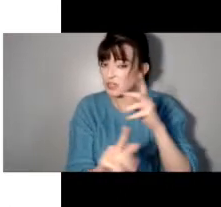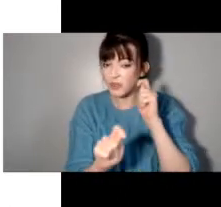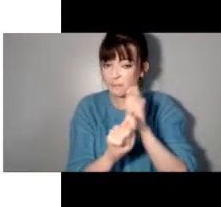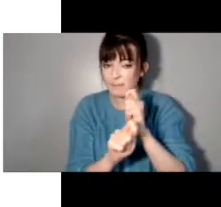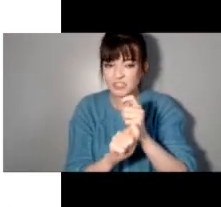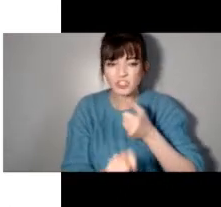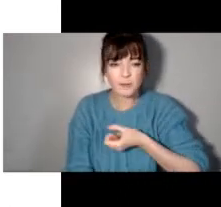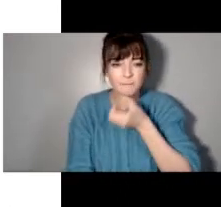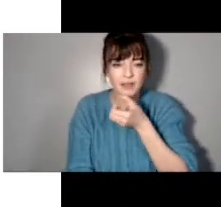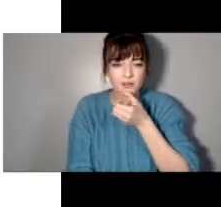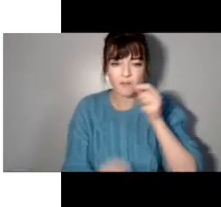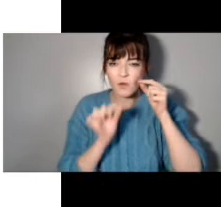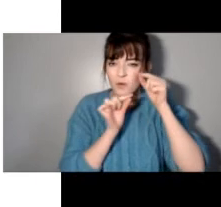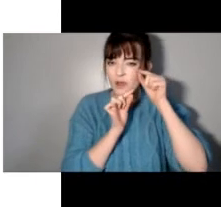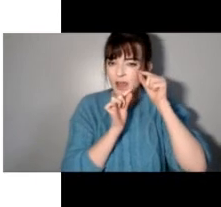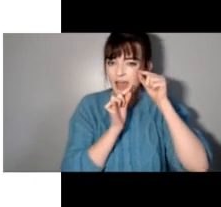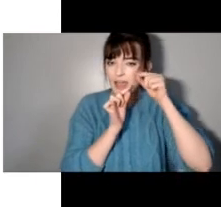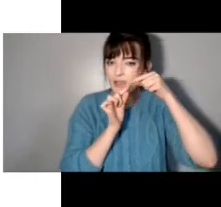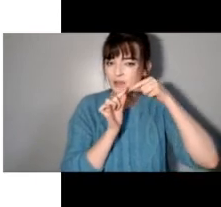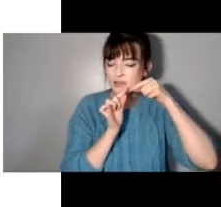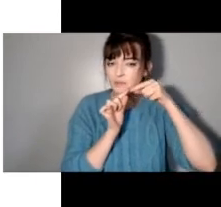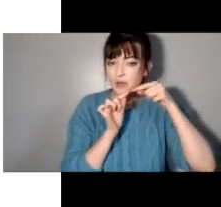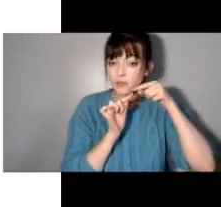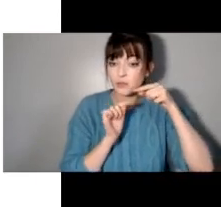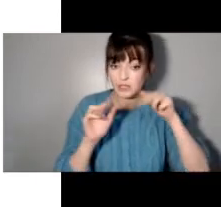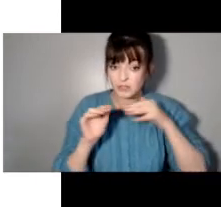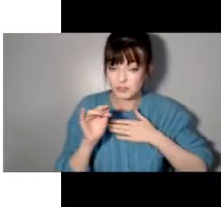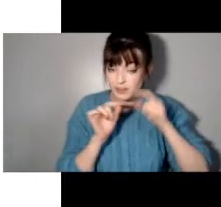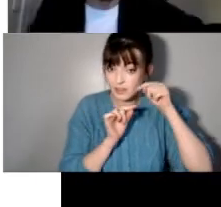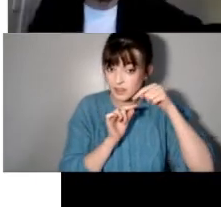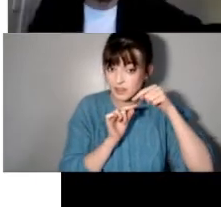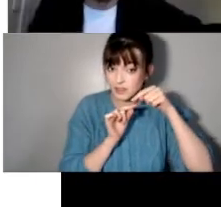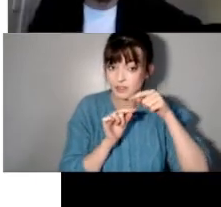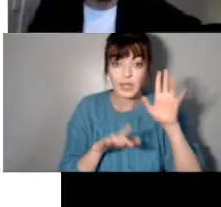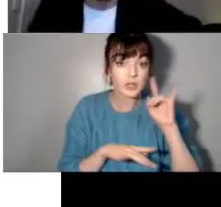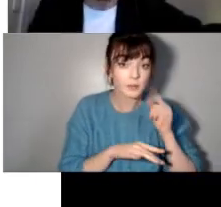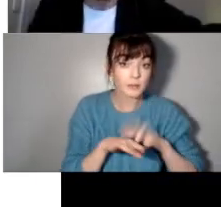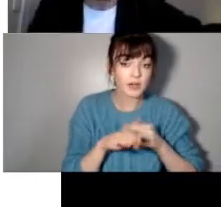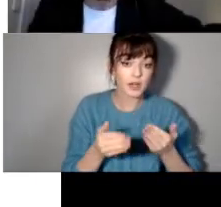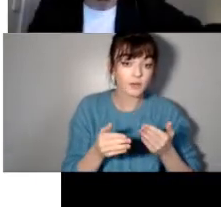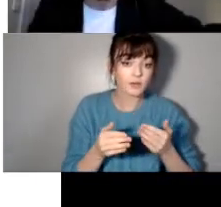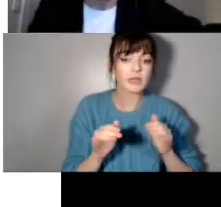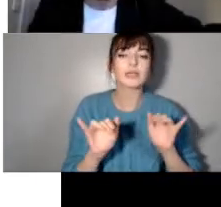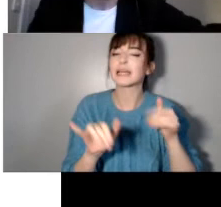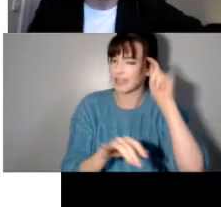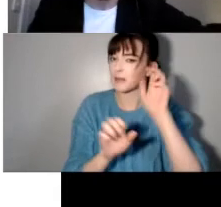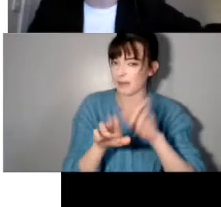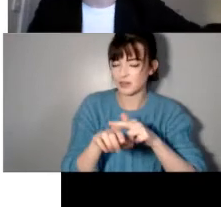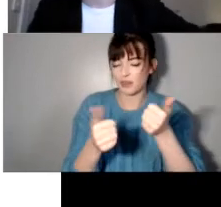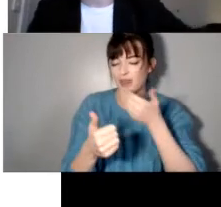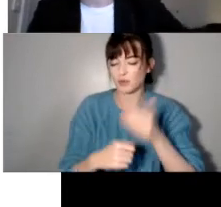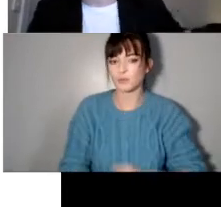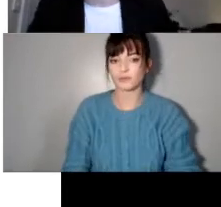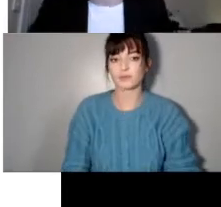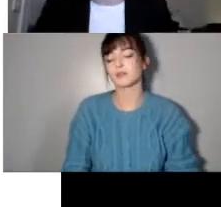up towards your eyes rather than towards your mouth. Could you pull a little bit? Yeah, can you hear me a bit better now, maybe? Yeah, I think that's a bit better. Thank you.